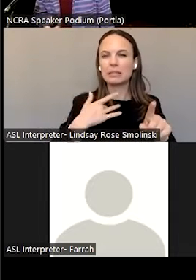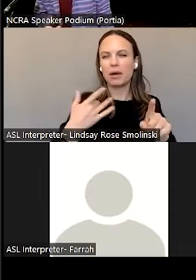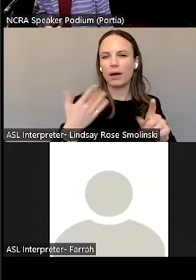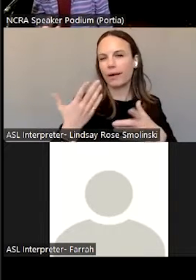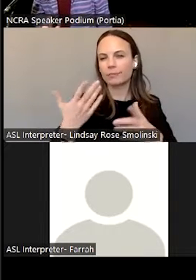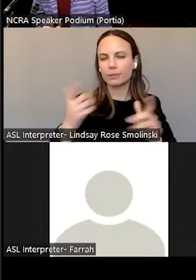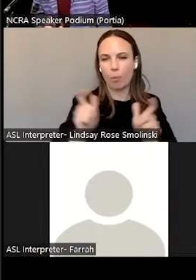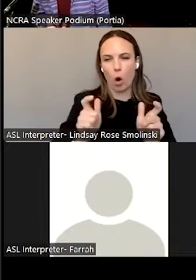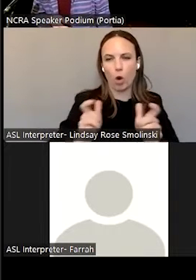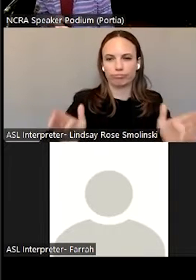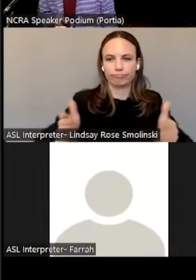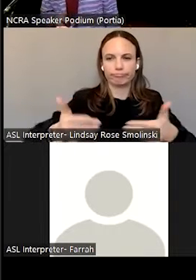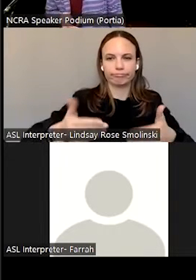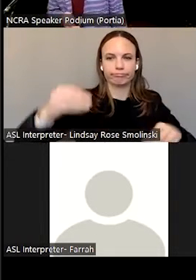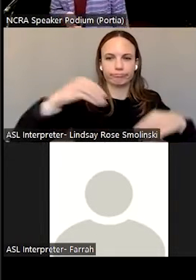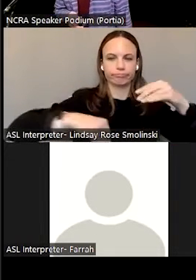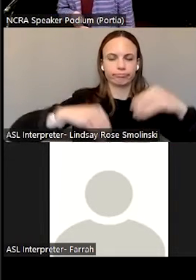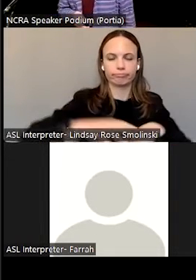handful.